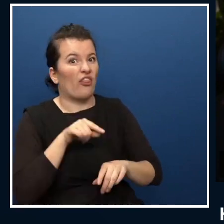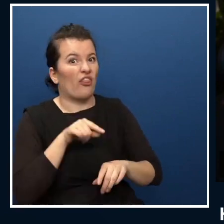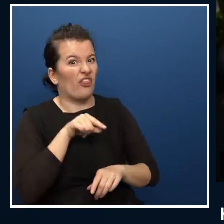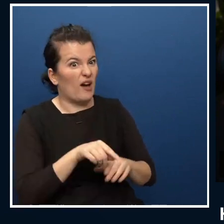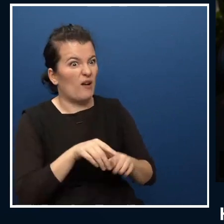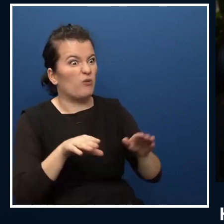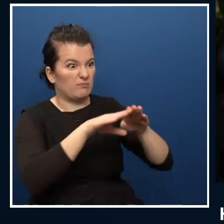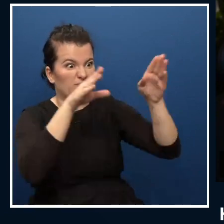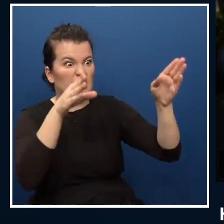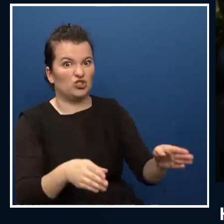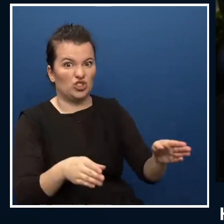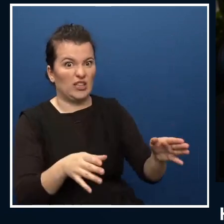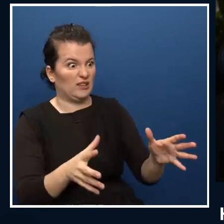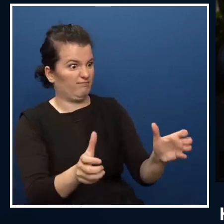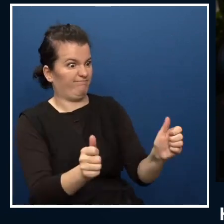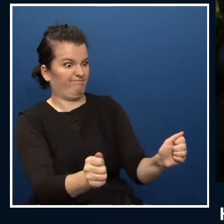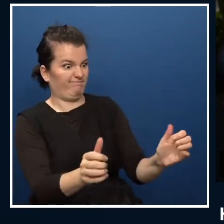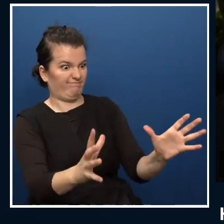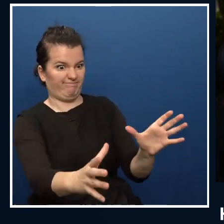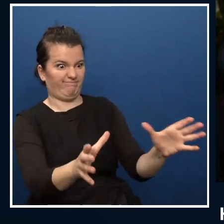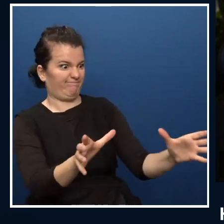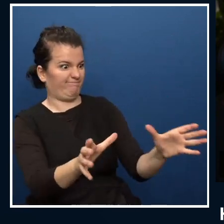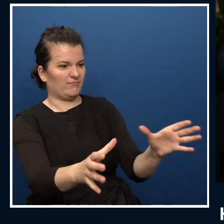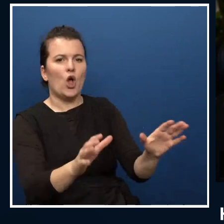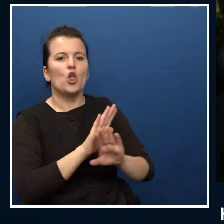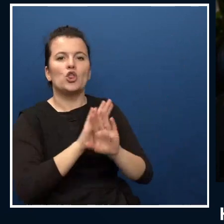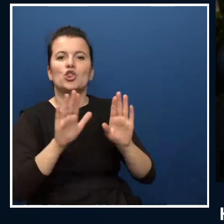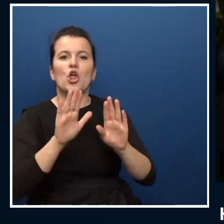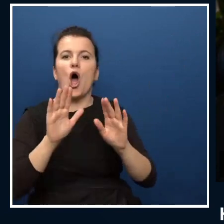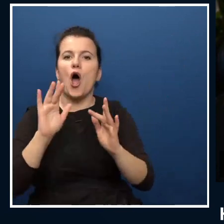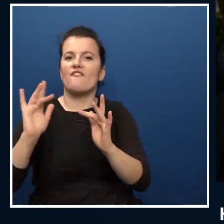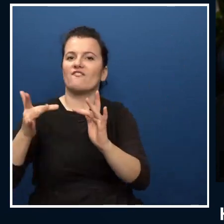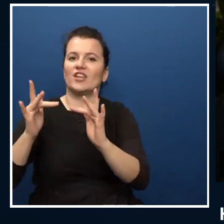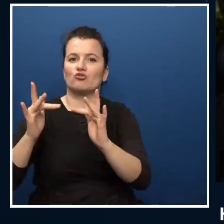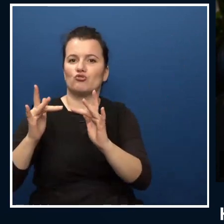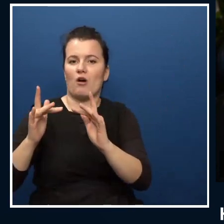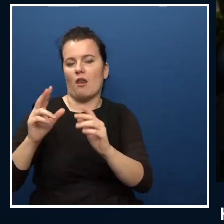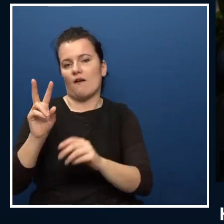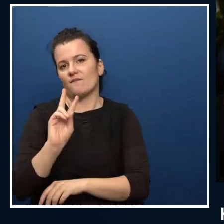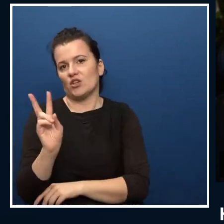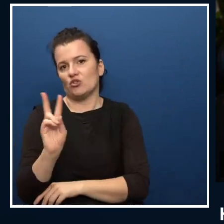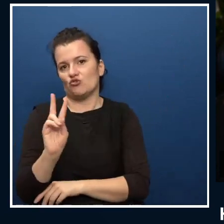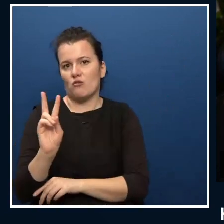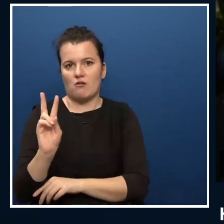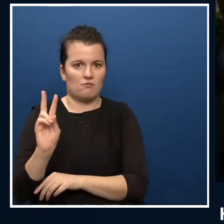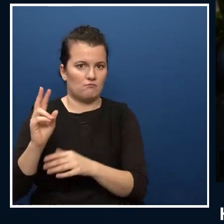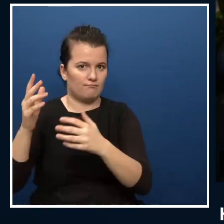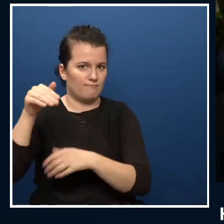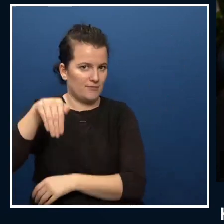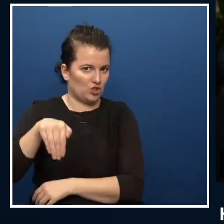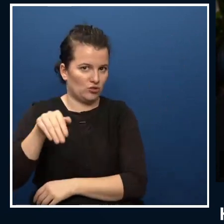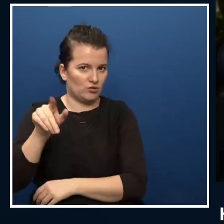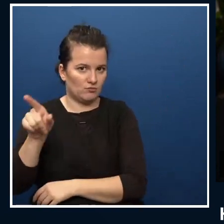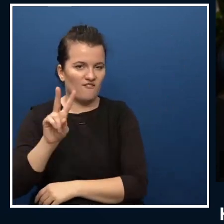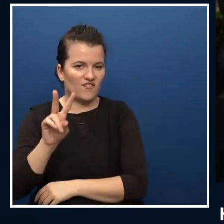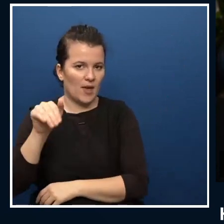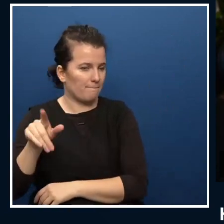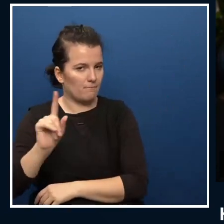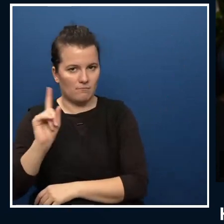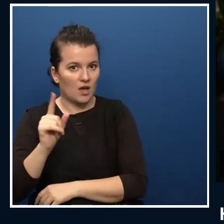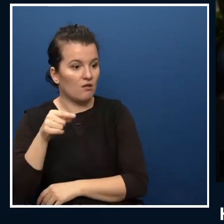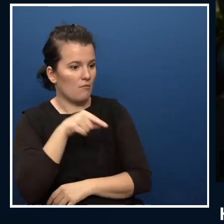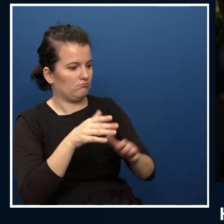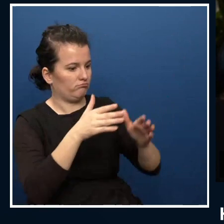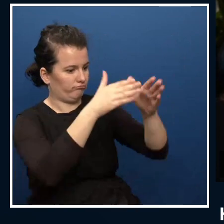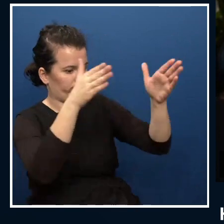thought for many years that it was actually on a virtual machine. And that was a miscommunication with my hoster, which I think is something we can